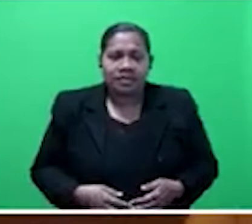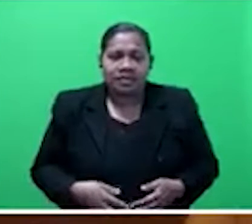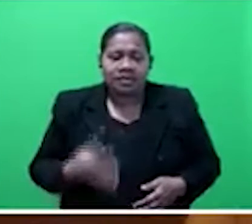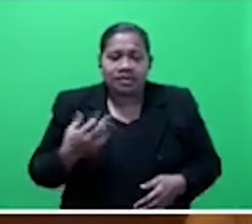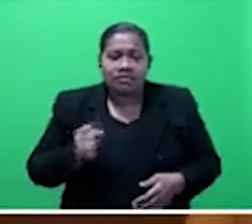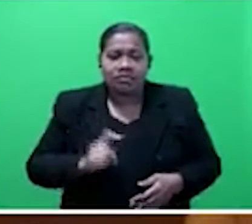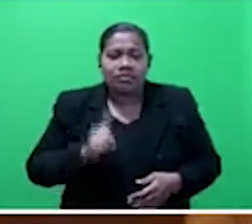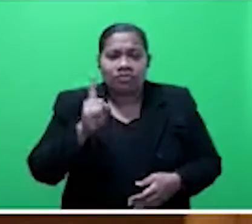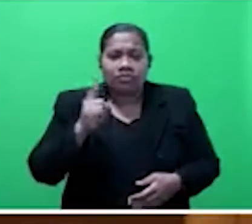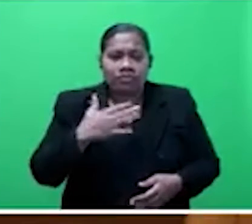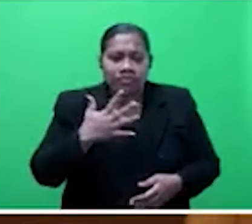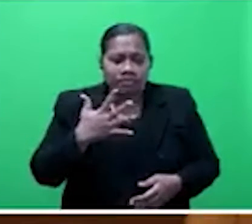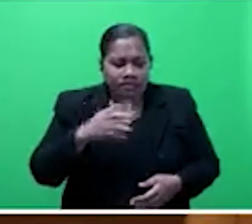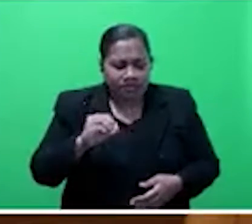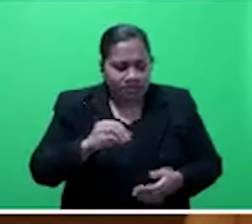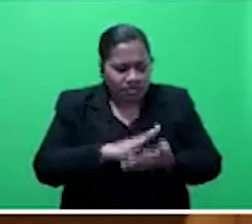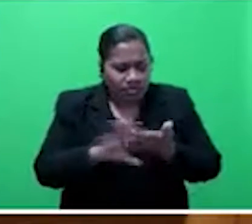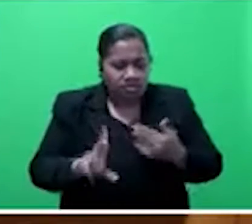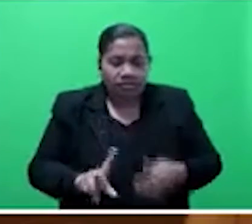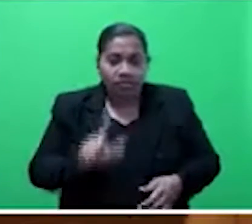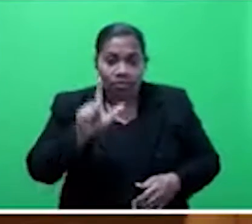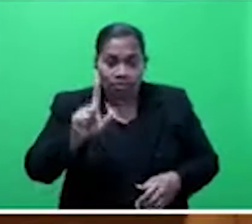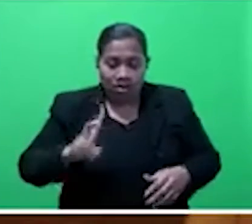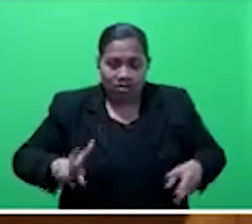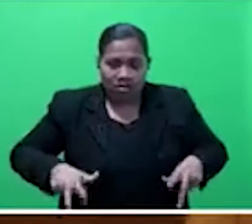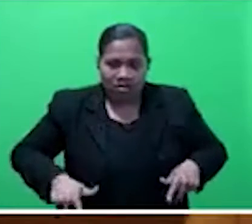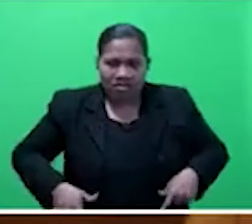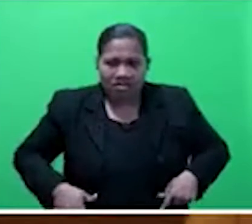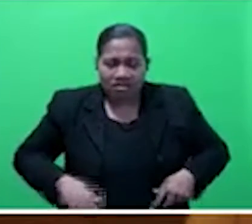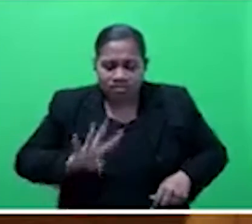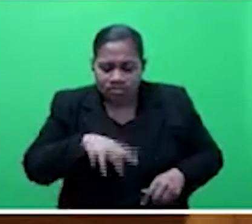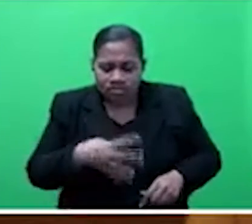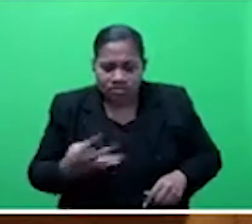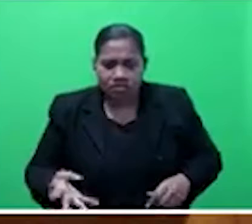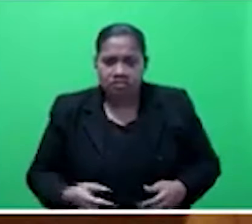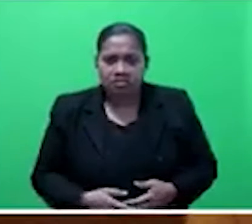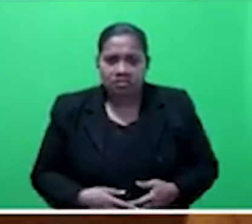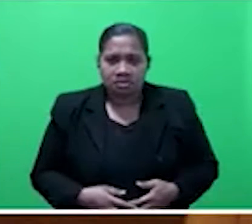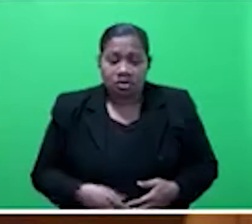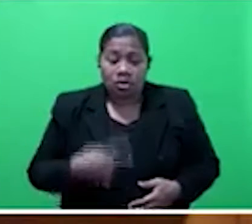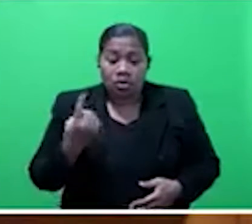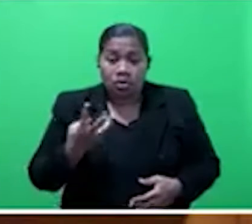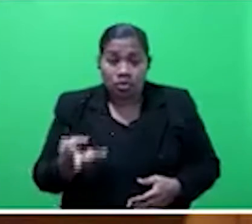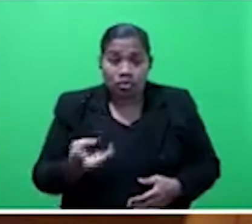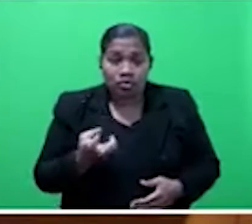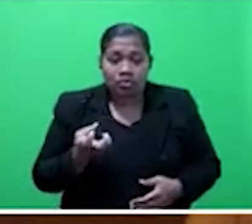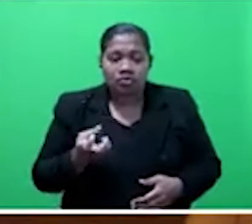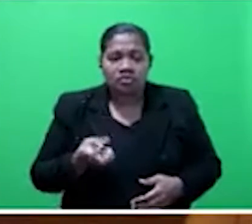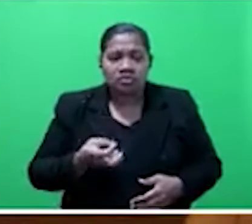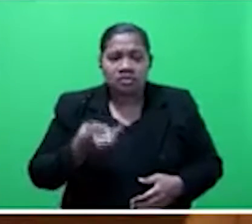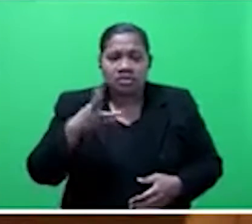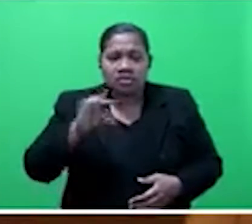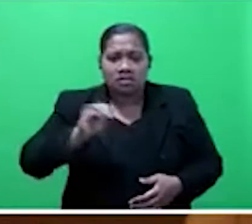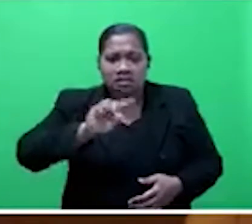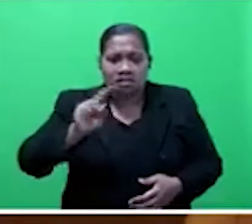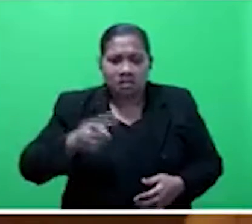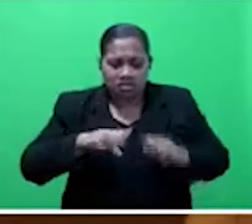per dialysis session for patients whose total household income is less than $30,000 per